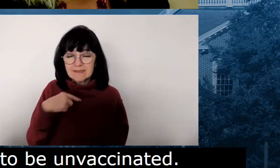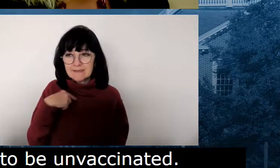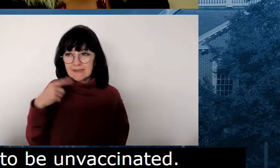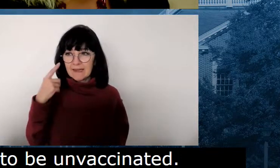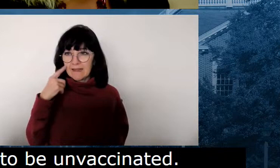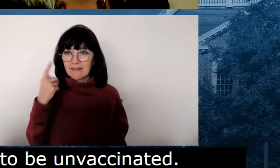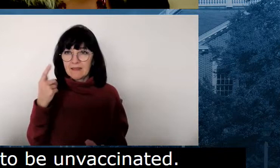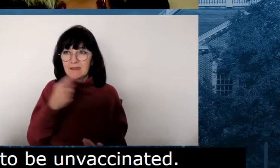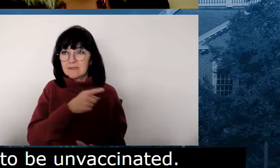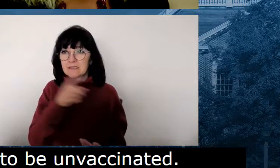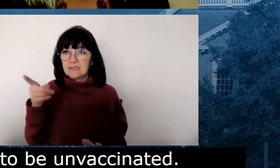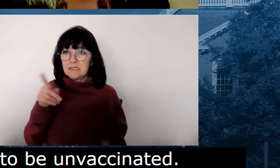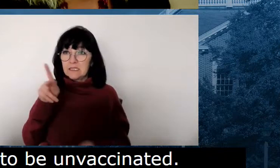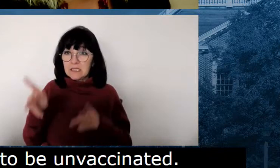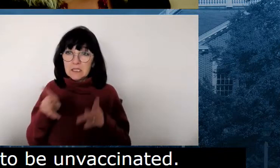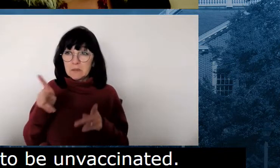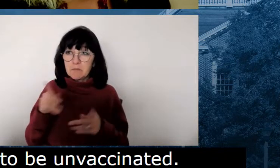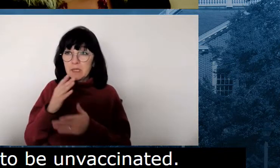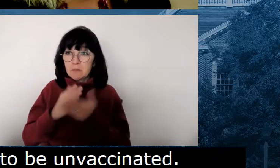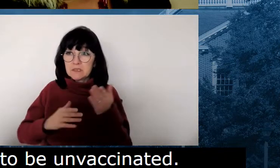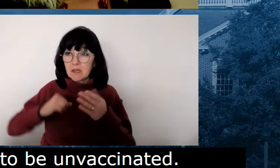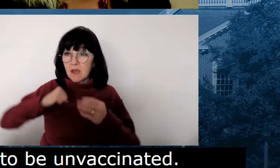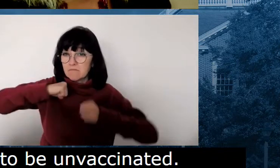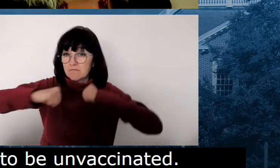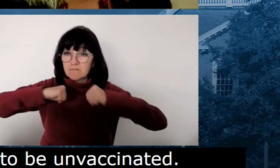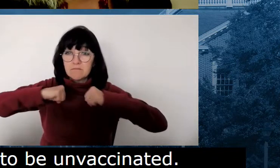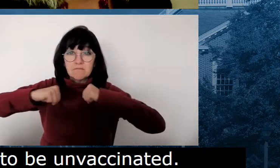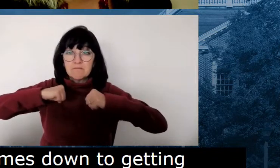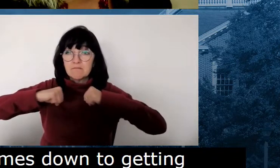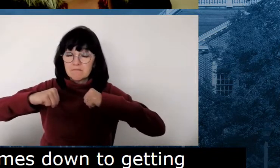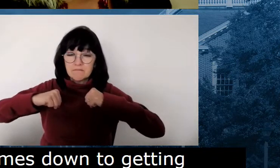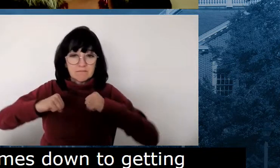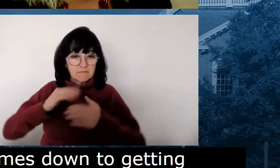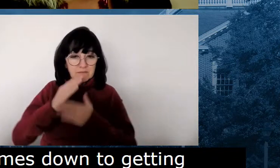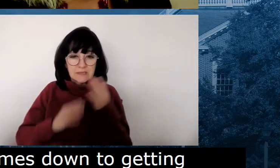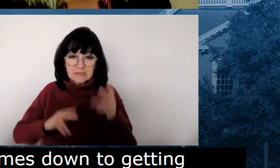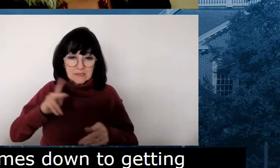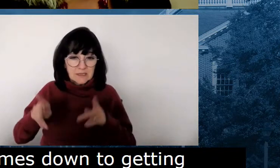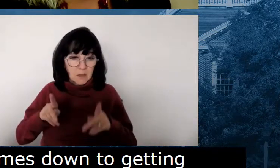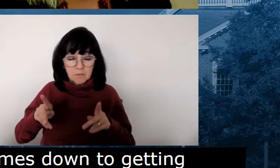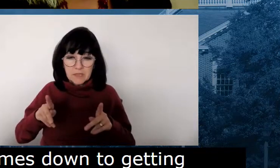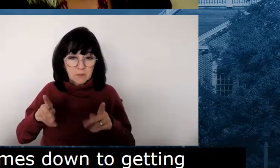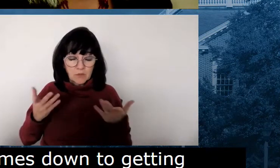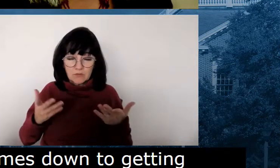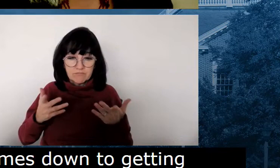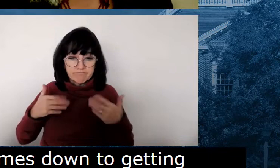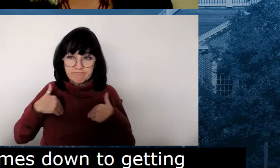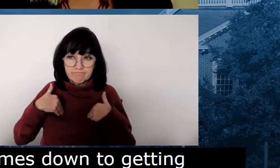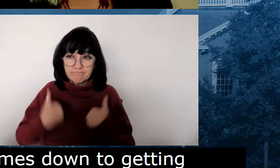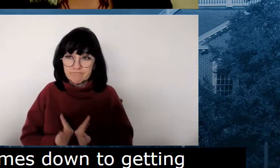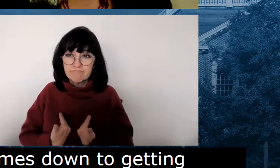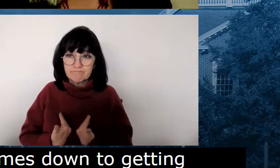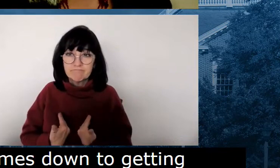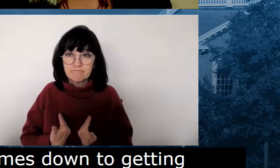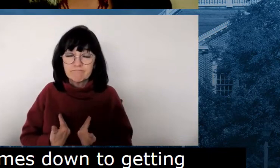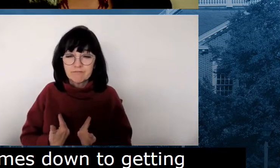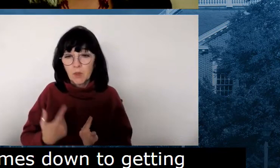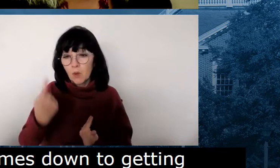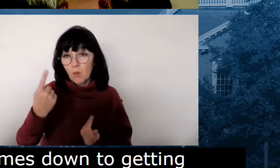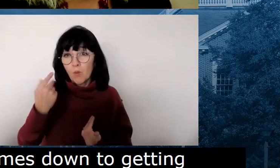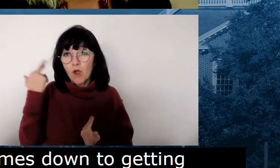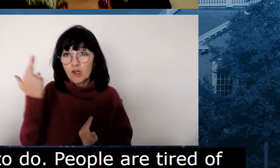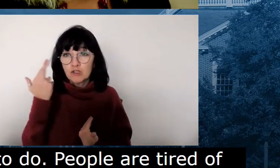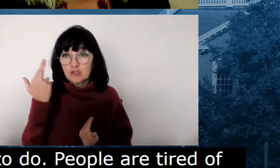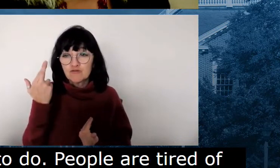they don't want to do. And people have tired of that. One of the reasons that we brought Sharon and Dr. Tam on